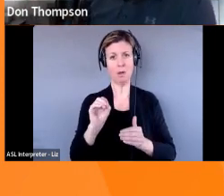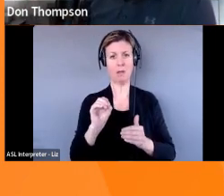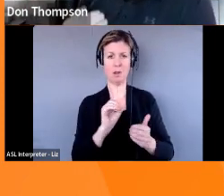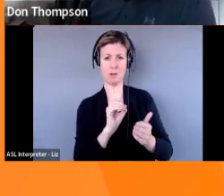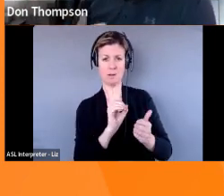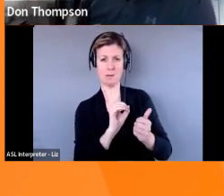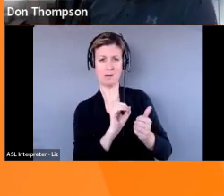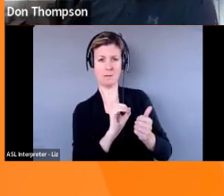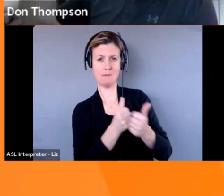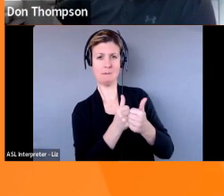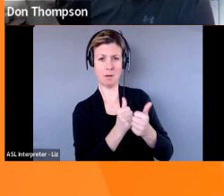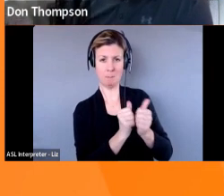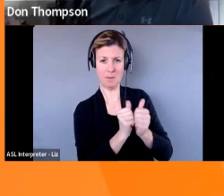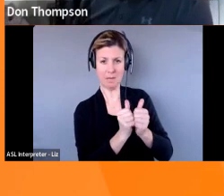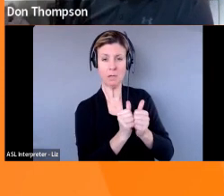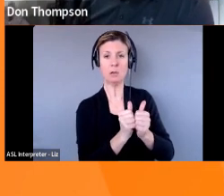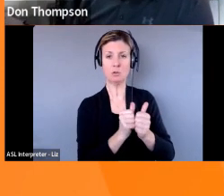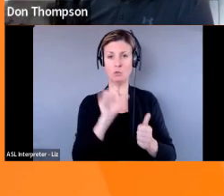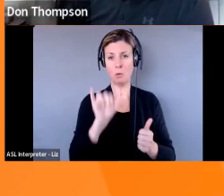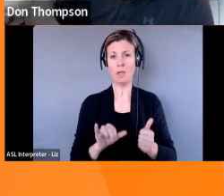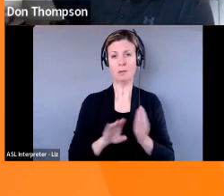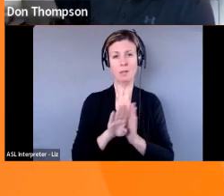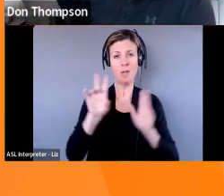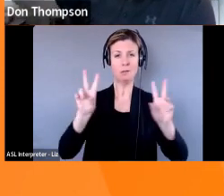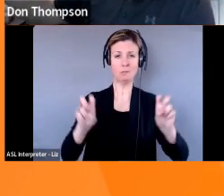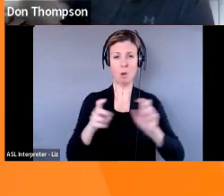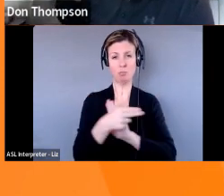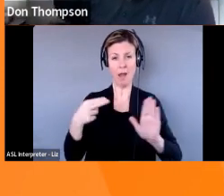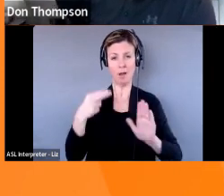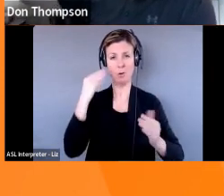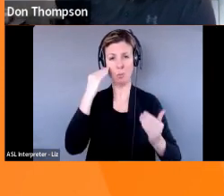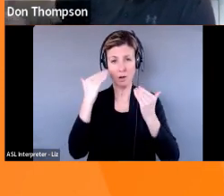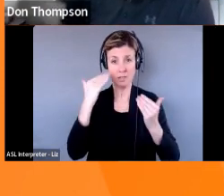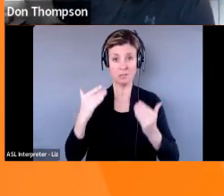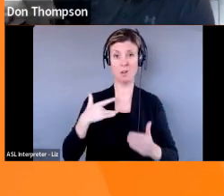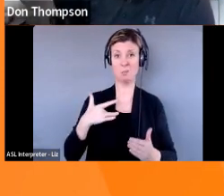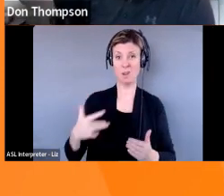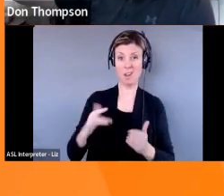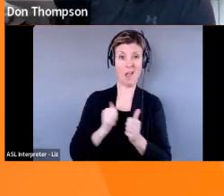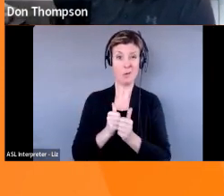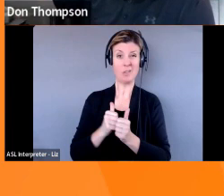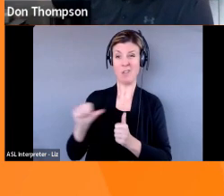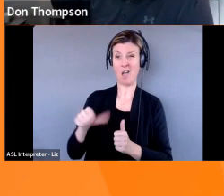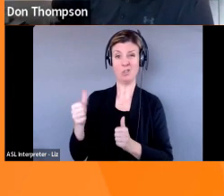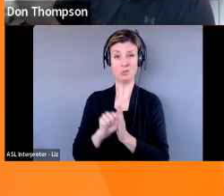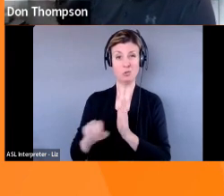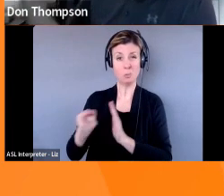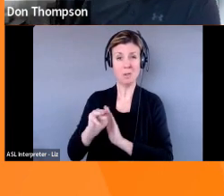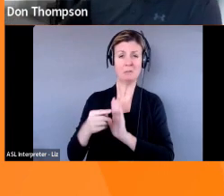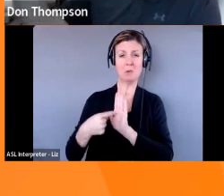Brand awareness is typically built off Amazon through Instagram and TikTok and other social media